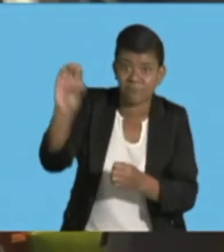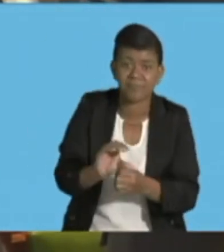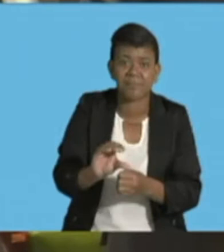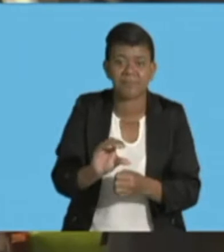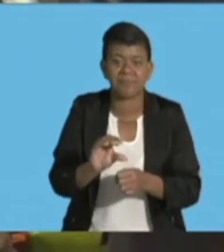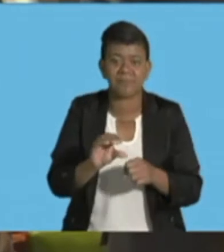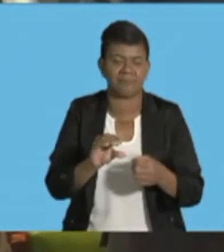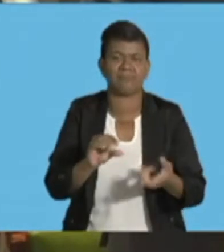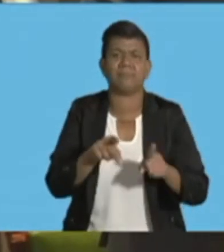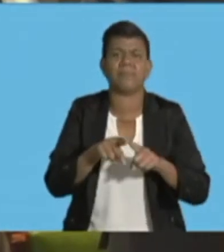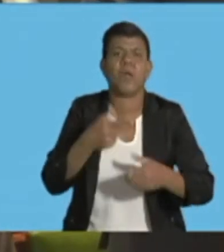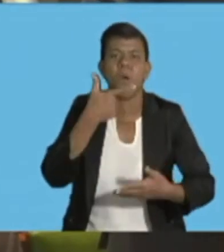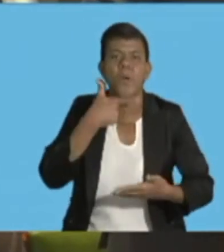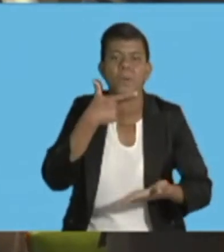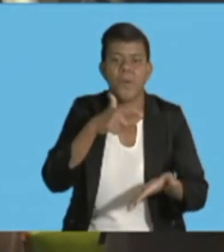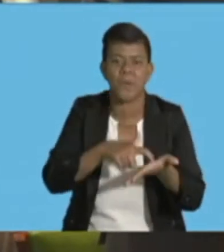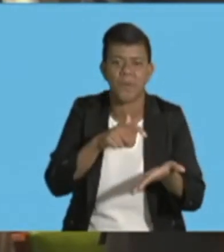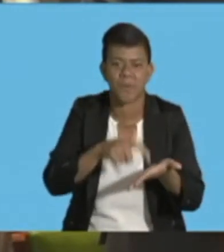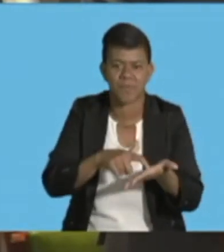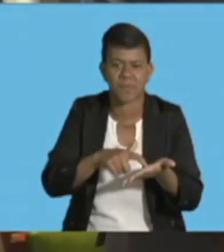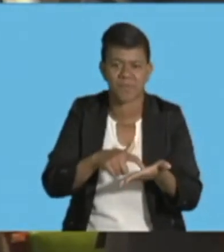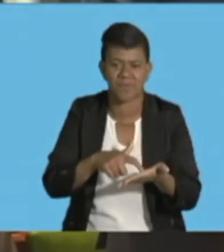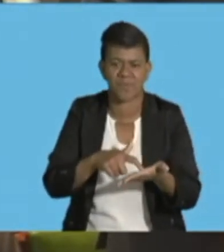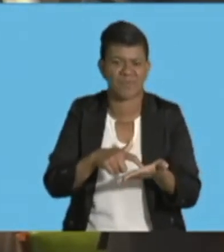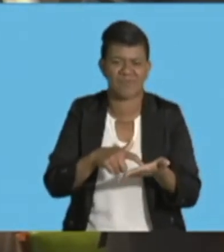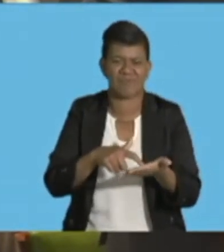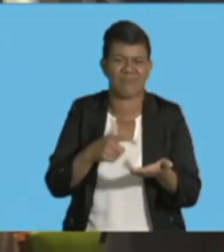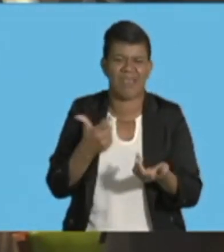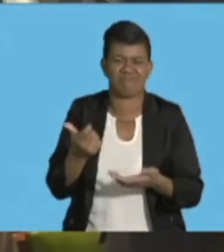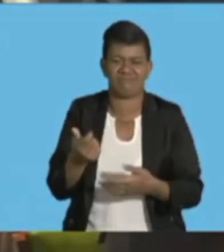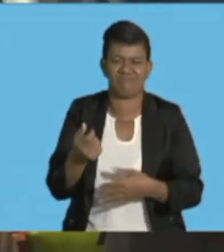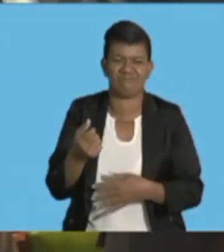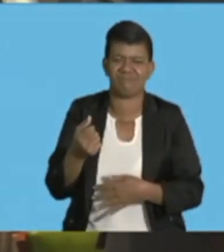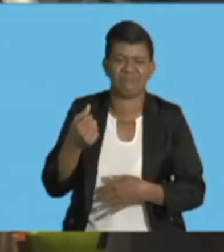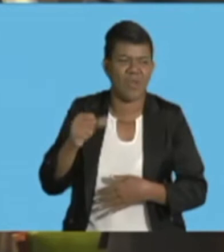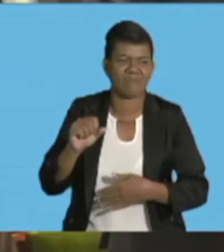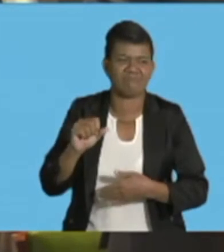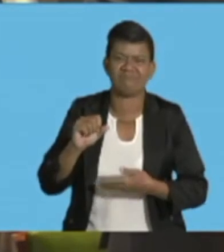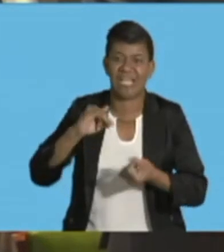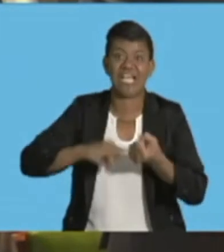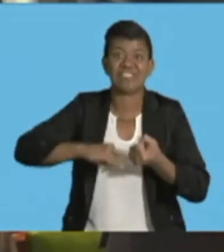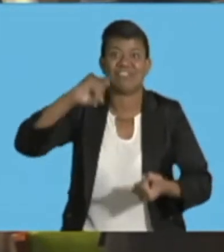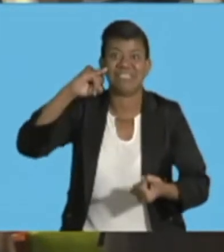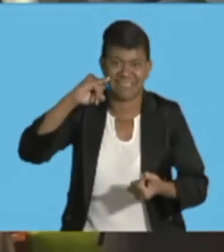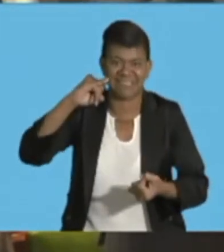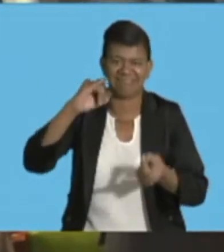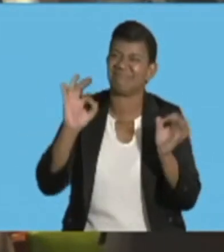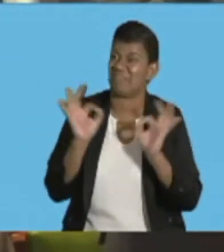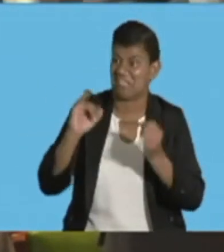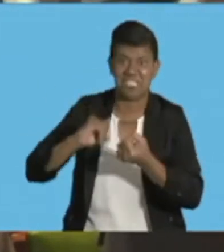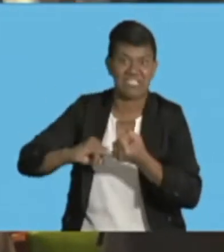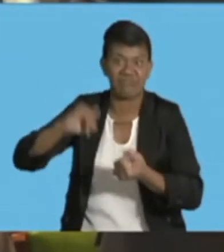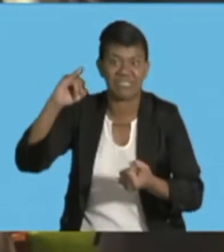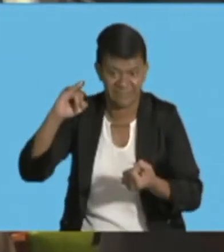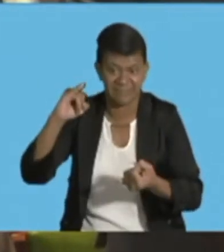is a 0% interest with 10 years grace period and a 40 years maturity date of the loan. This is a